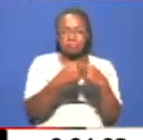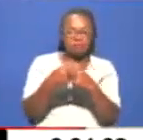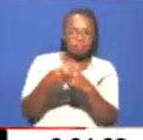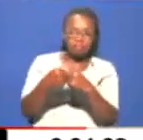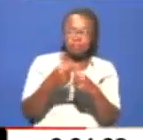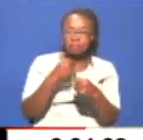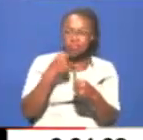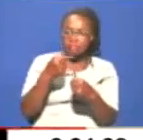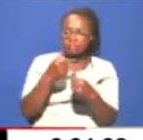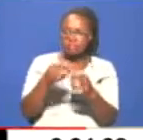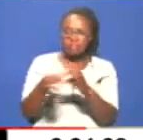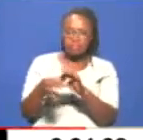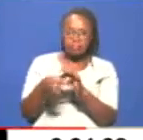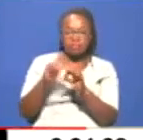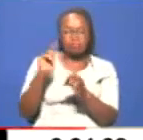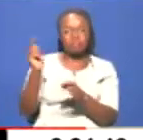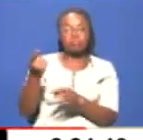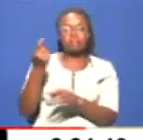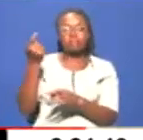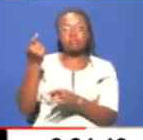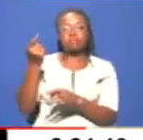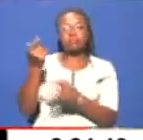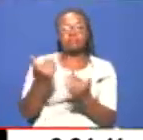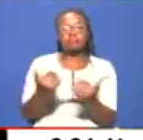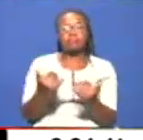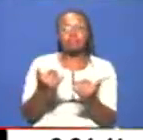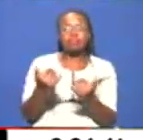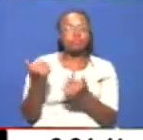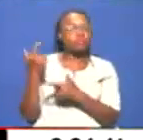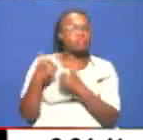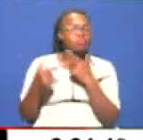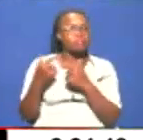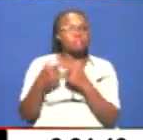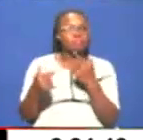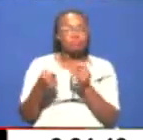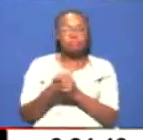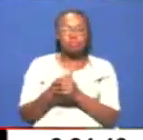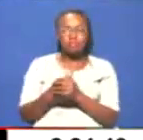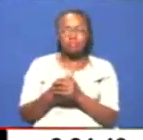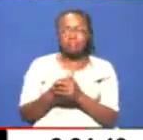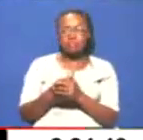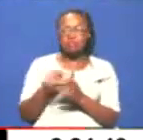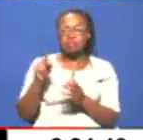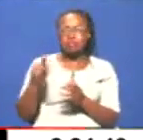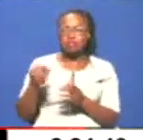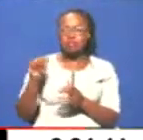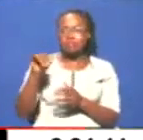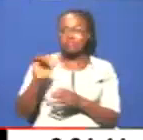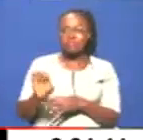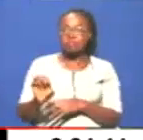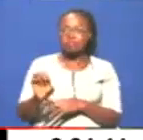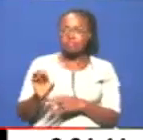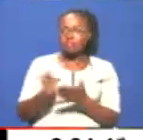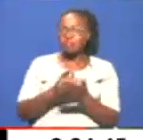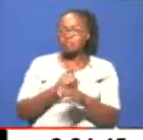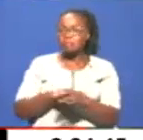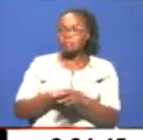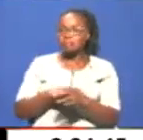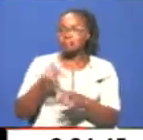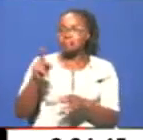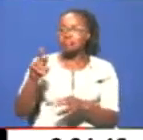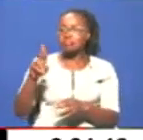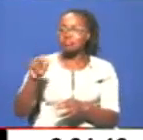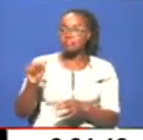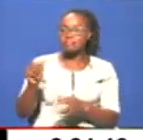Postal Corporation of Kenya currently faces. The pay as union is also remitted. At times, KRA attaches our